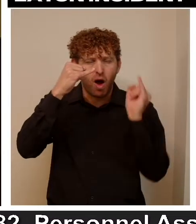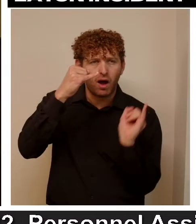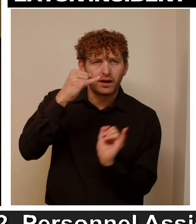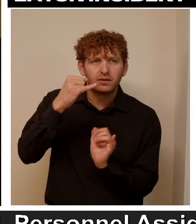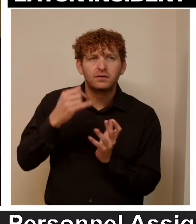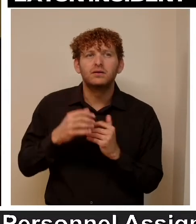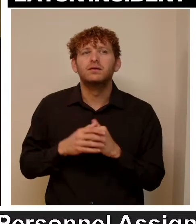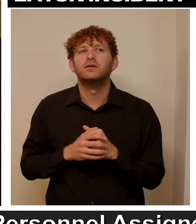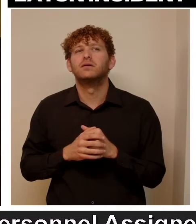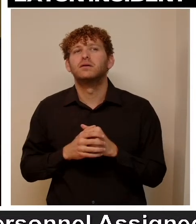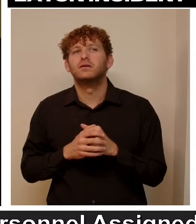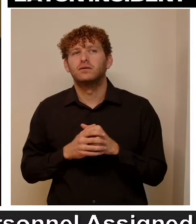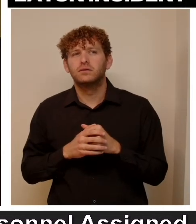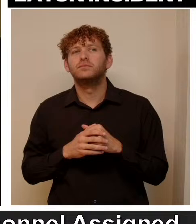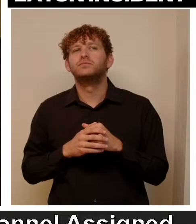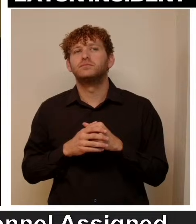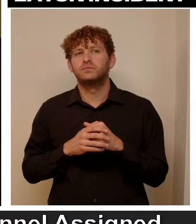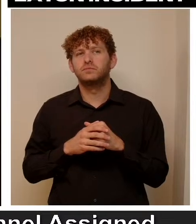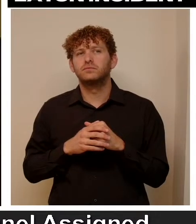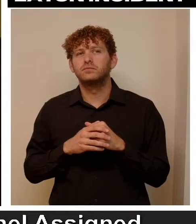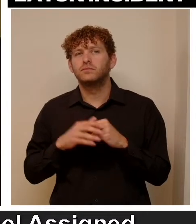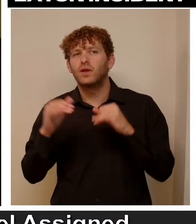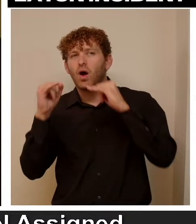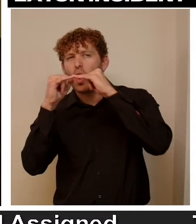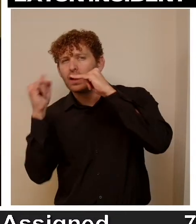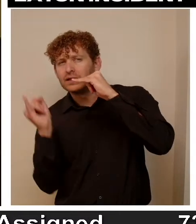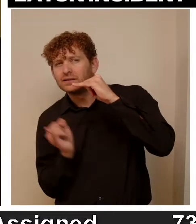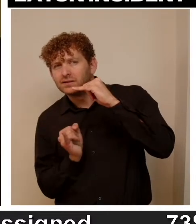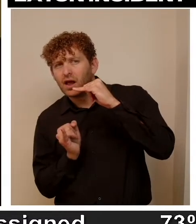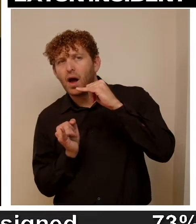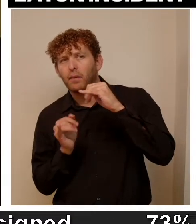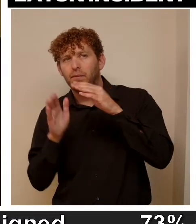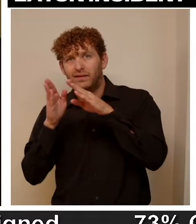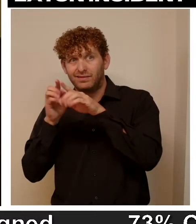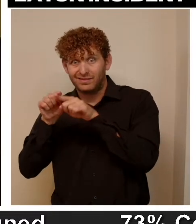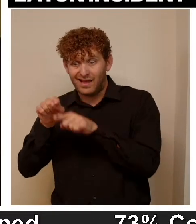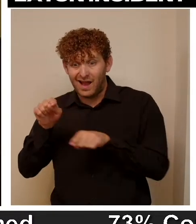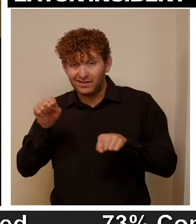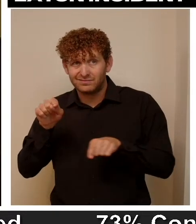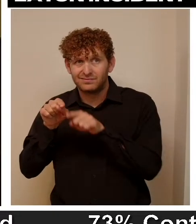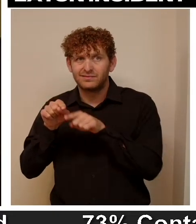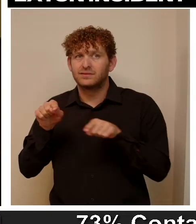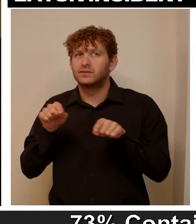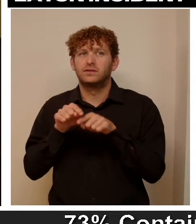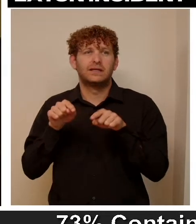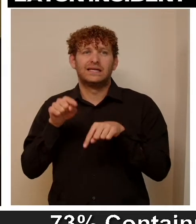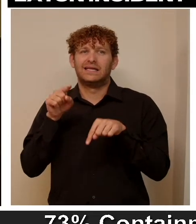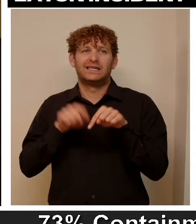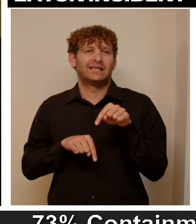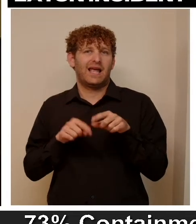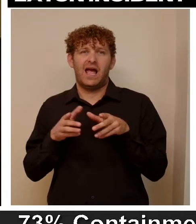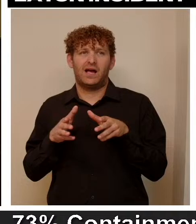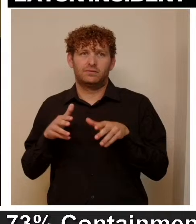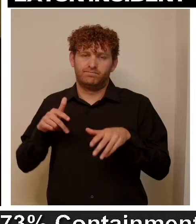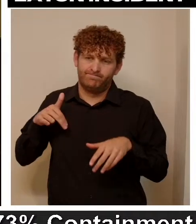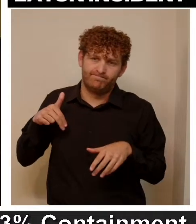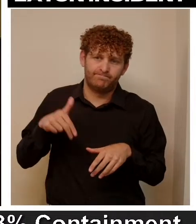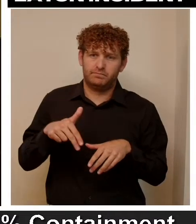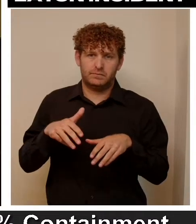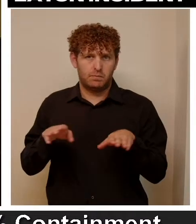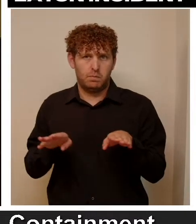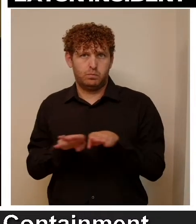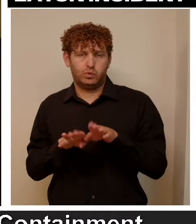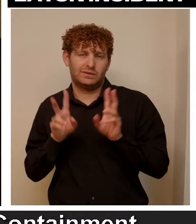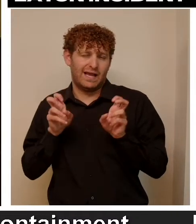below Occidental Peak, we just can't get boots on the ground in that area. However, where we do have sources of heat, none looks to be